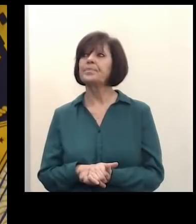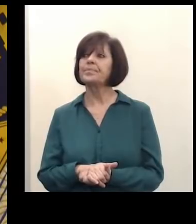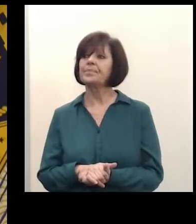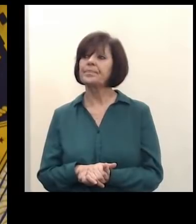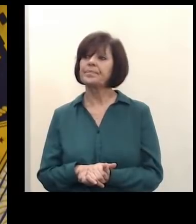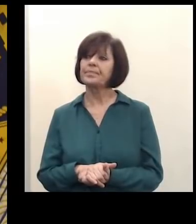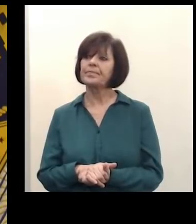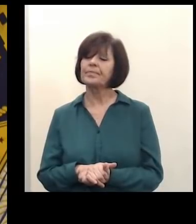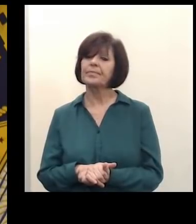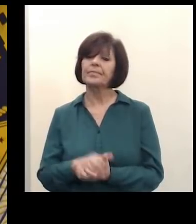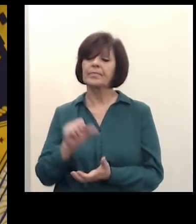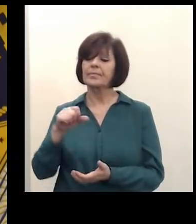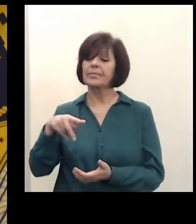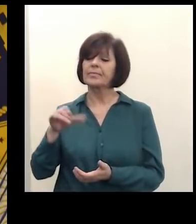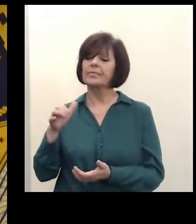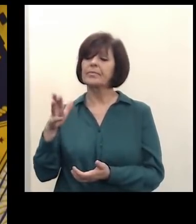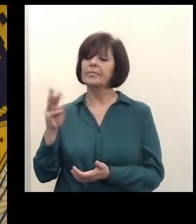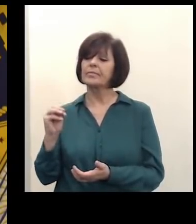Spectrum News.